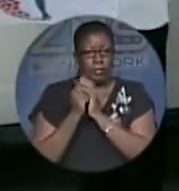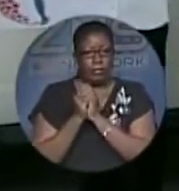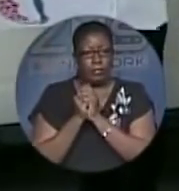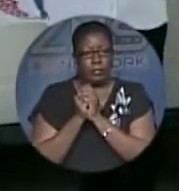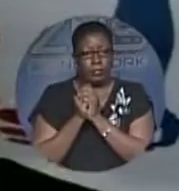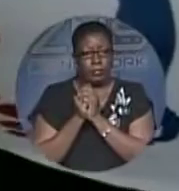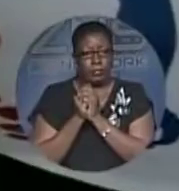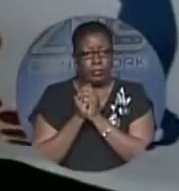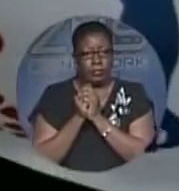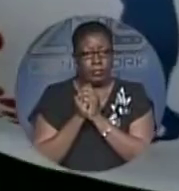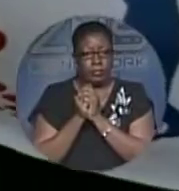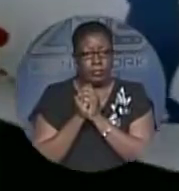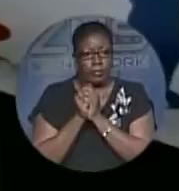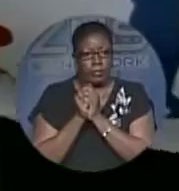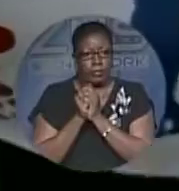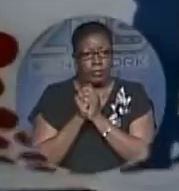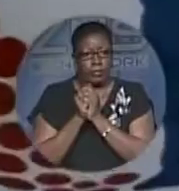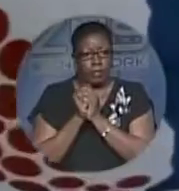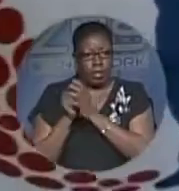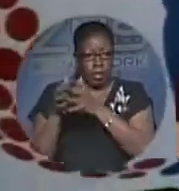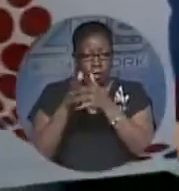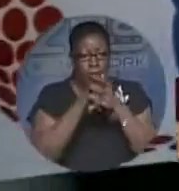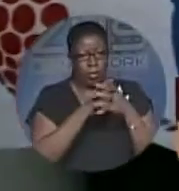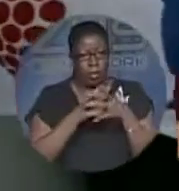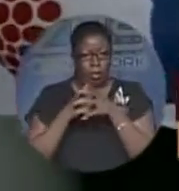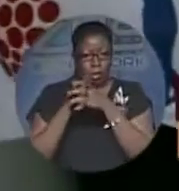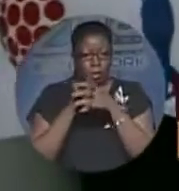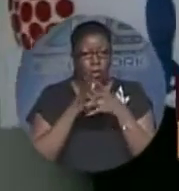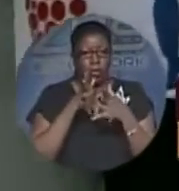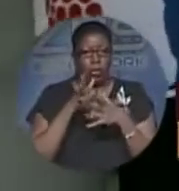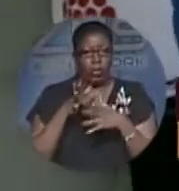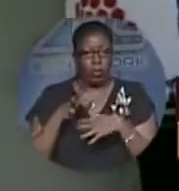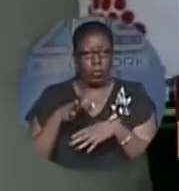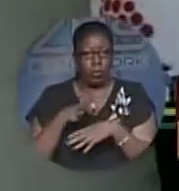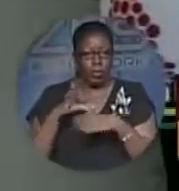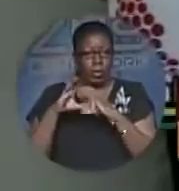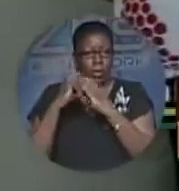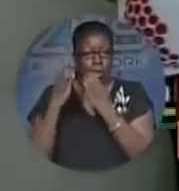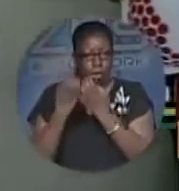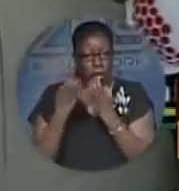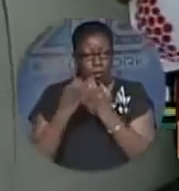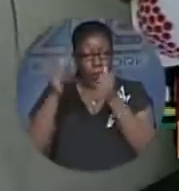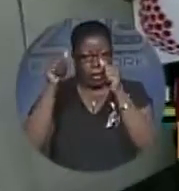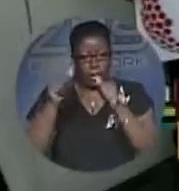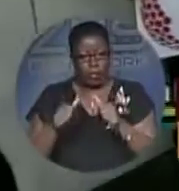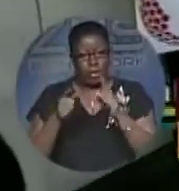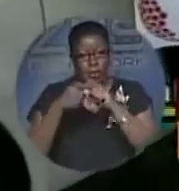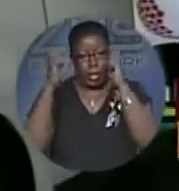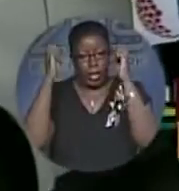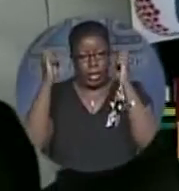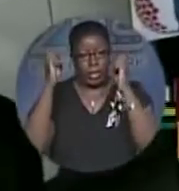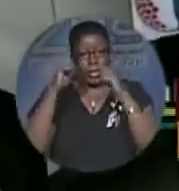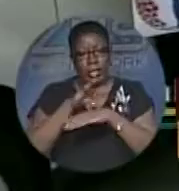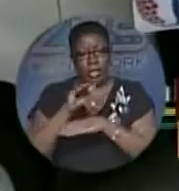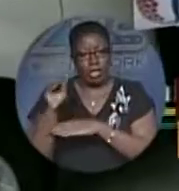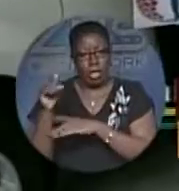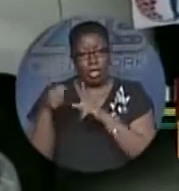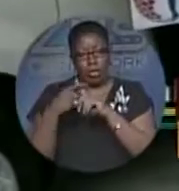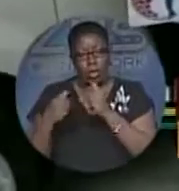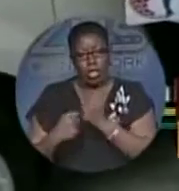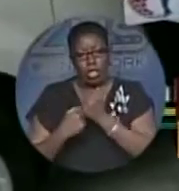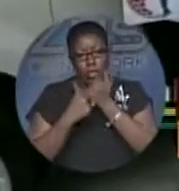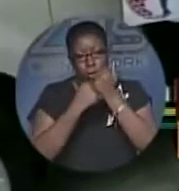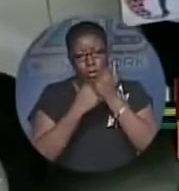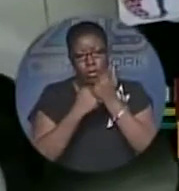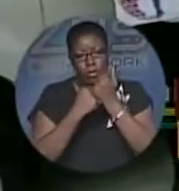signature event. Grand Bahama American Women's Club is calling all eligible persons to assist with educating a child by sponsoring the upcoming